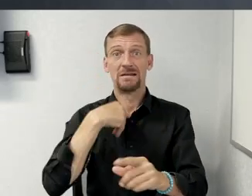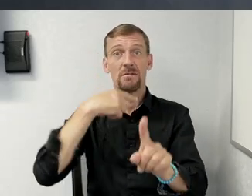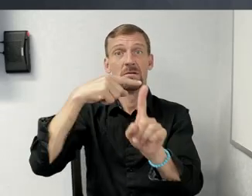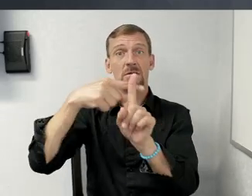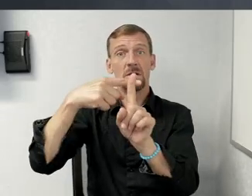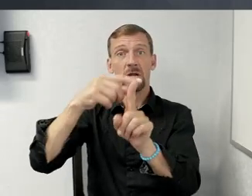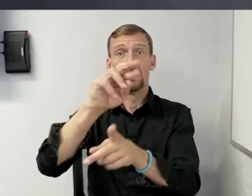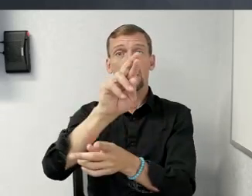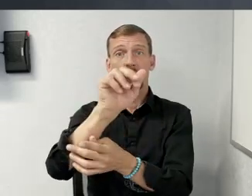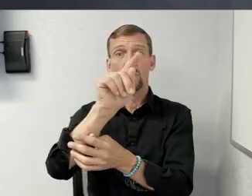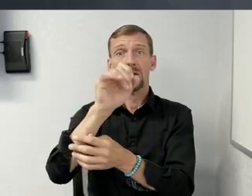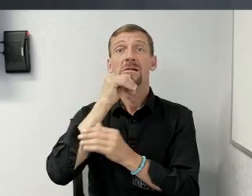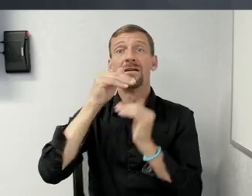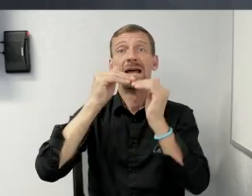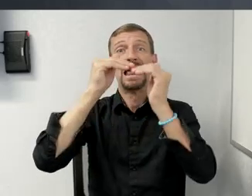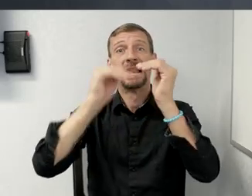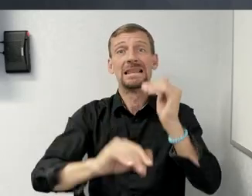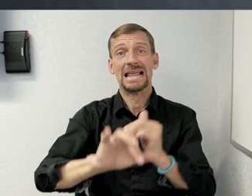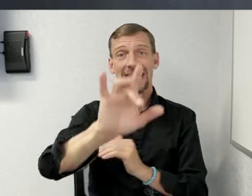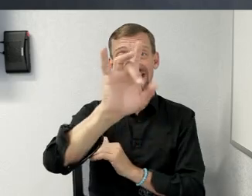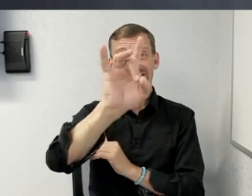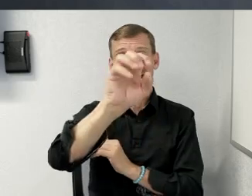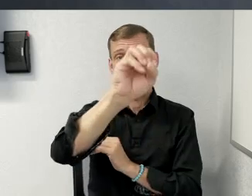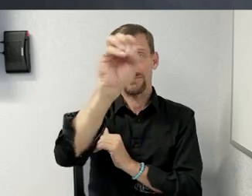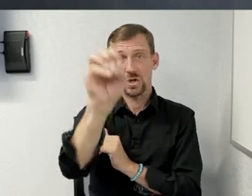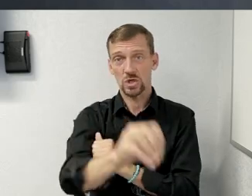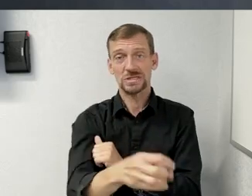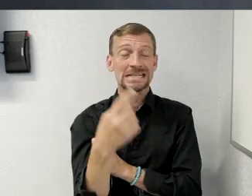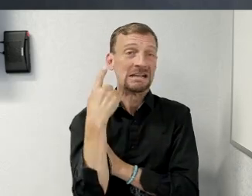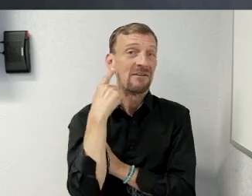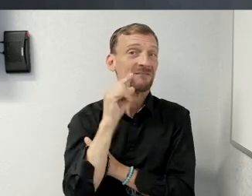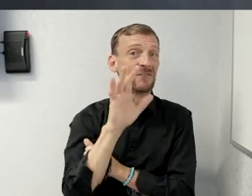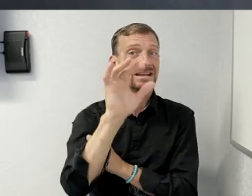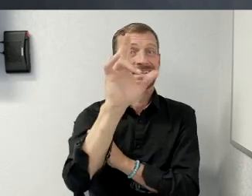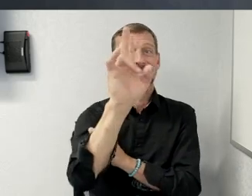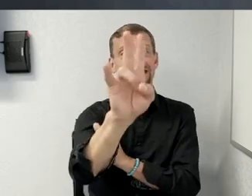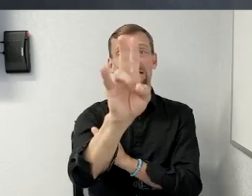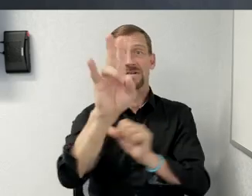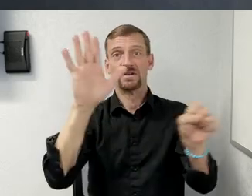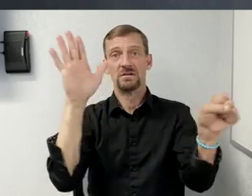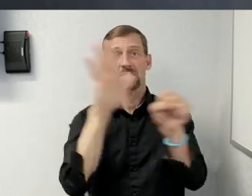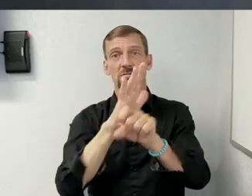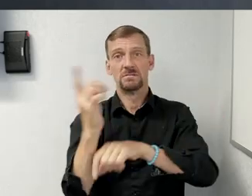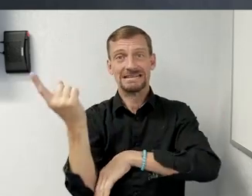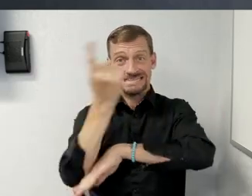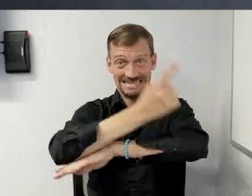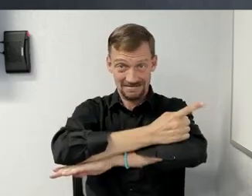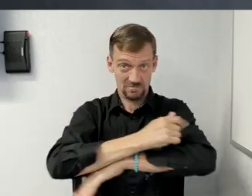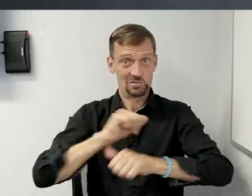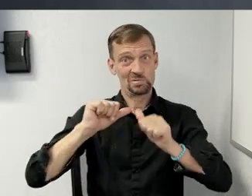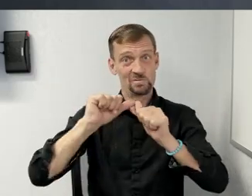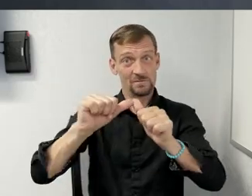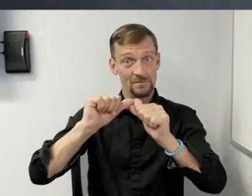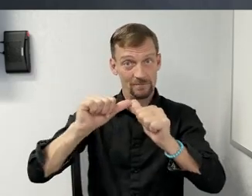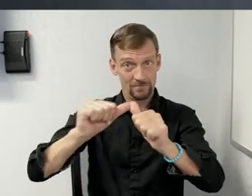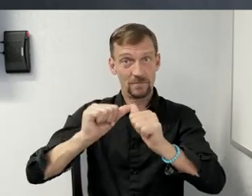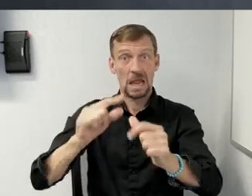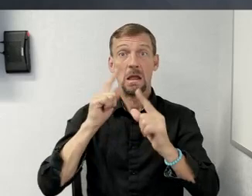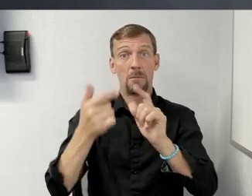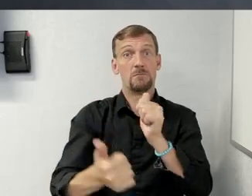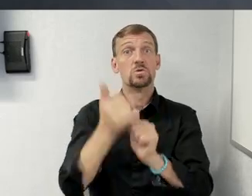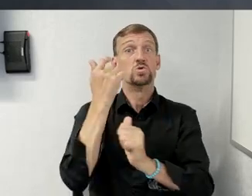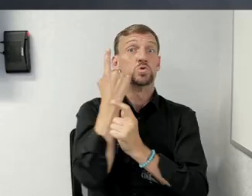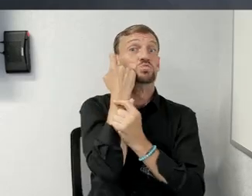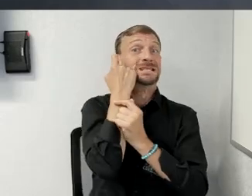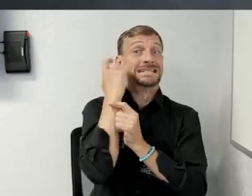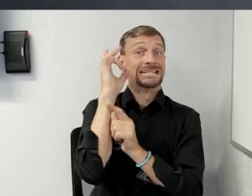positivity rate of less than 8% for 7 consecutive days, the most recent 7 days.